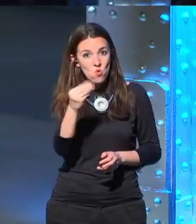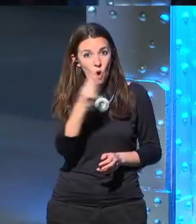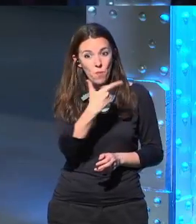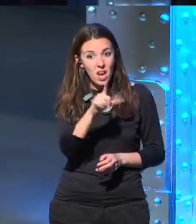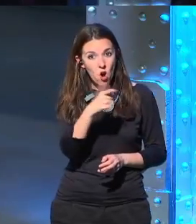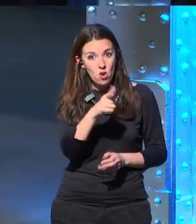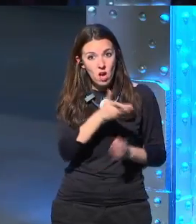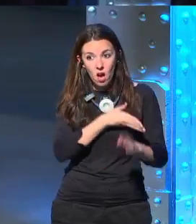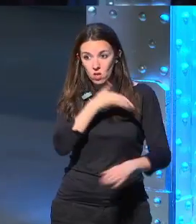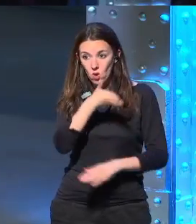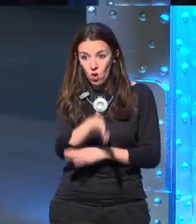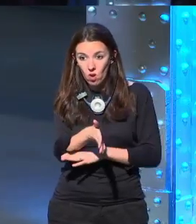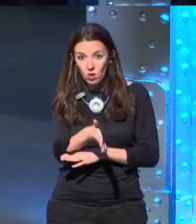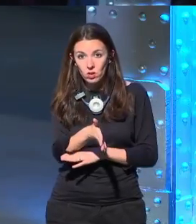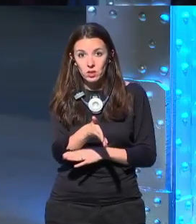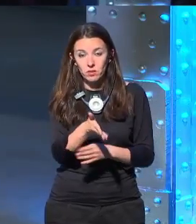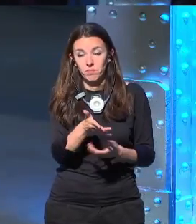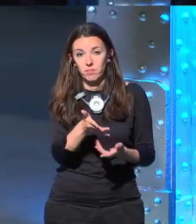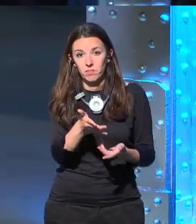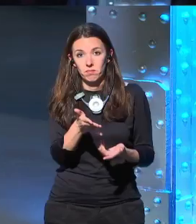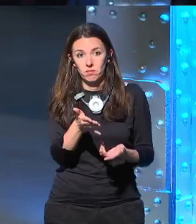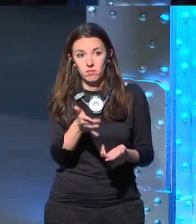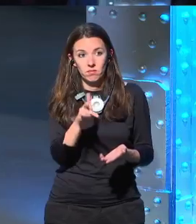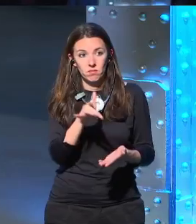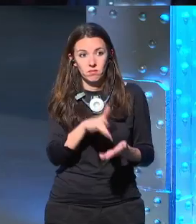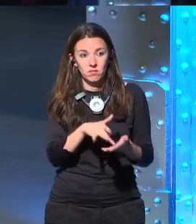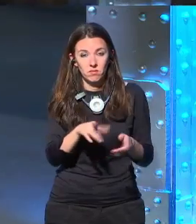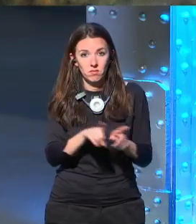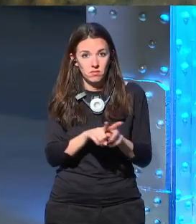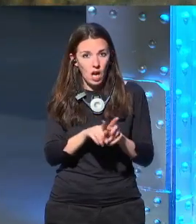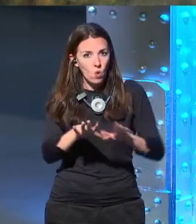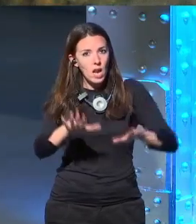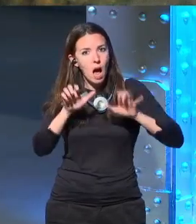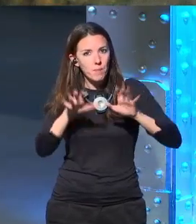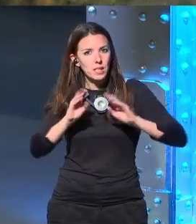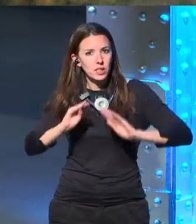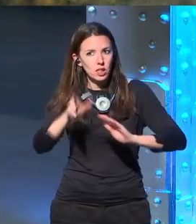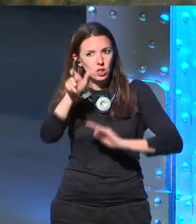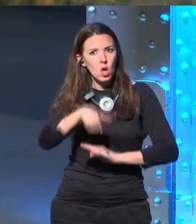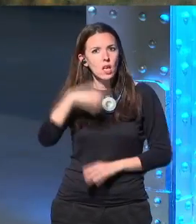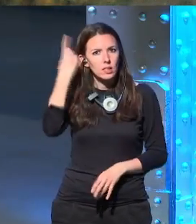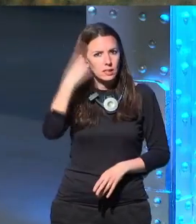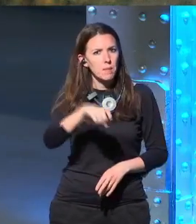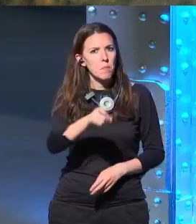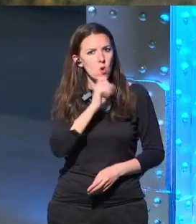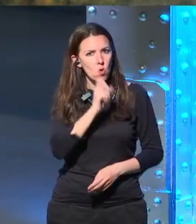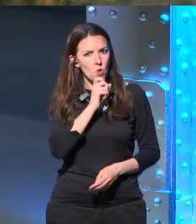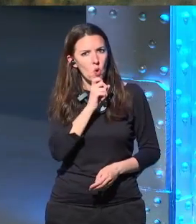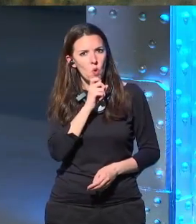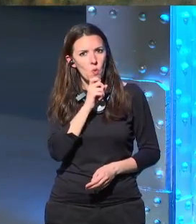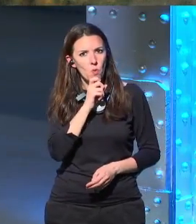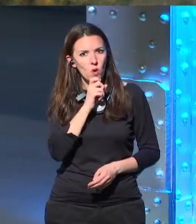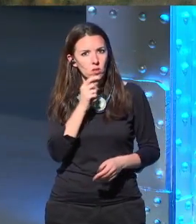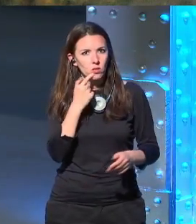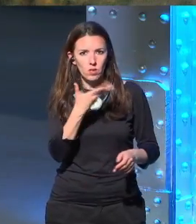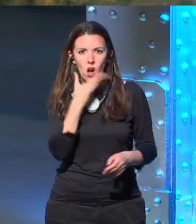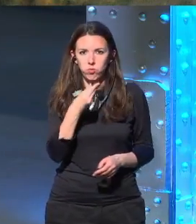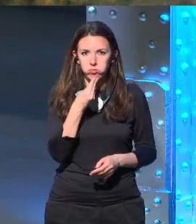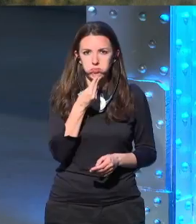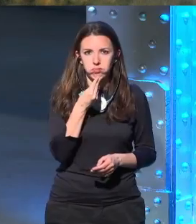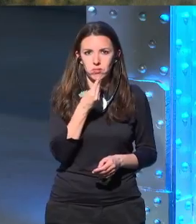the apprentice. We know exactly what Leonardo looked like. He was a very good-looking kid because Verrocchio,